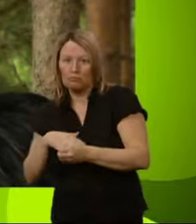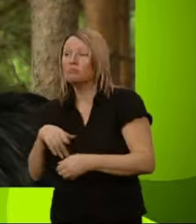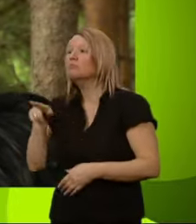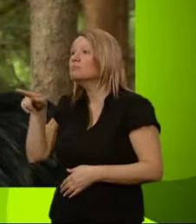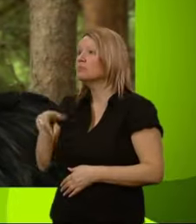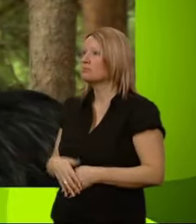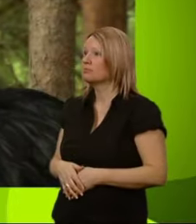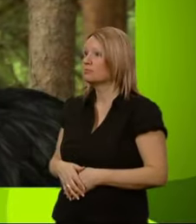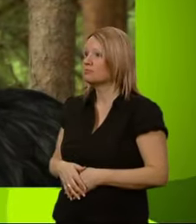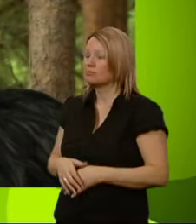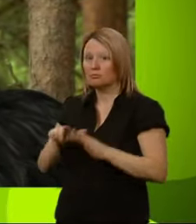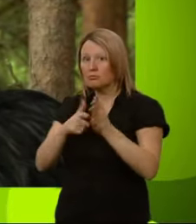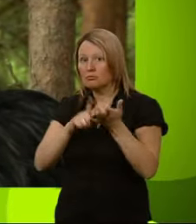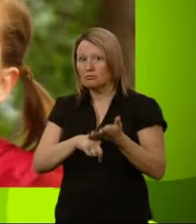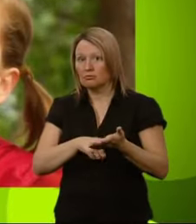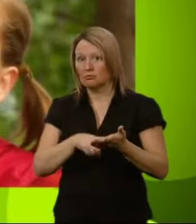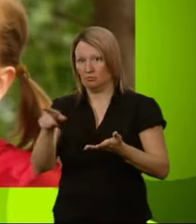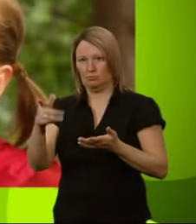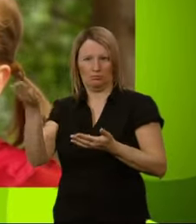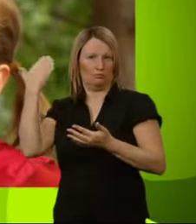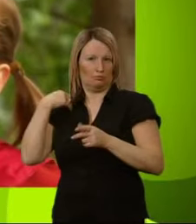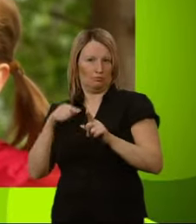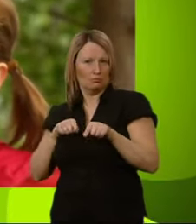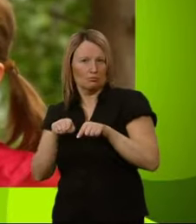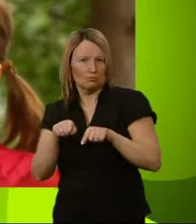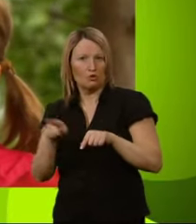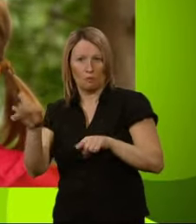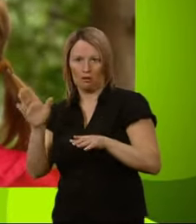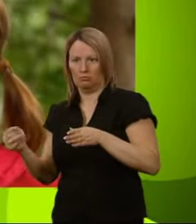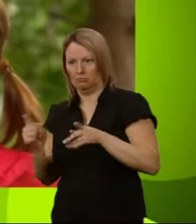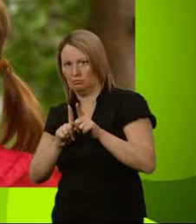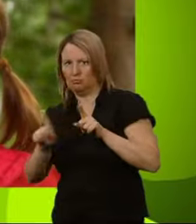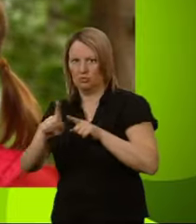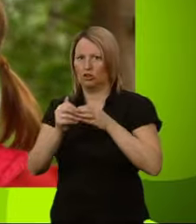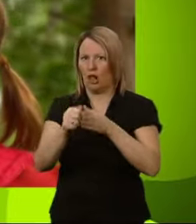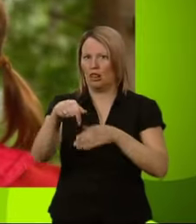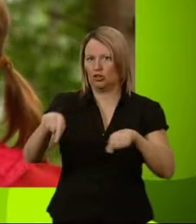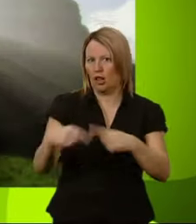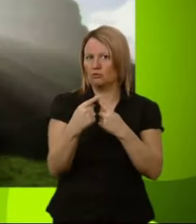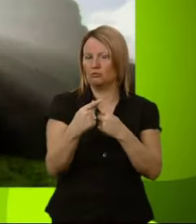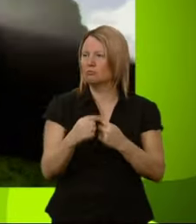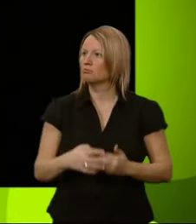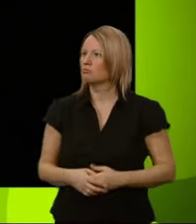desire. Dyrell, as you are our forerunner, you must lead us into this challenge.